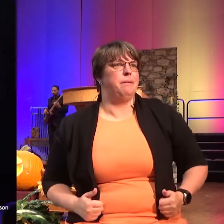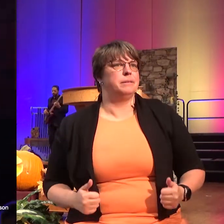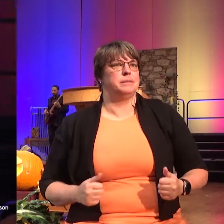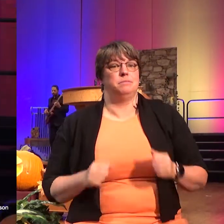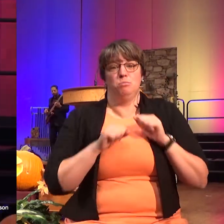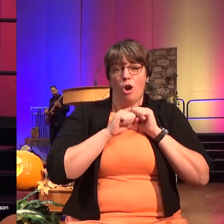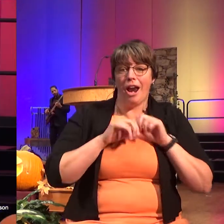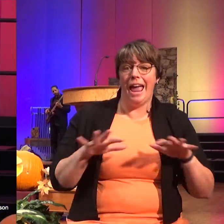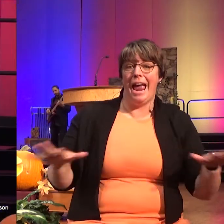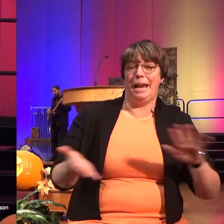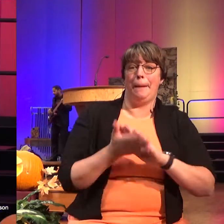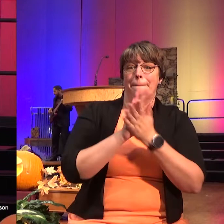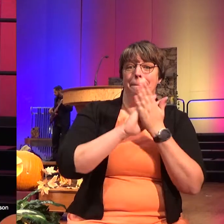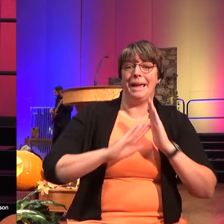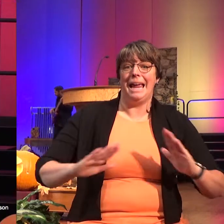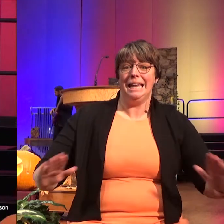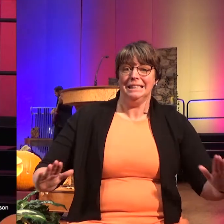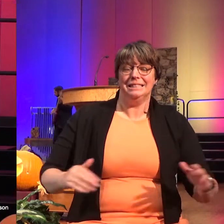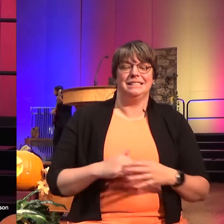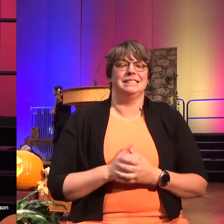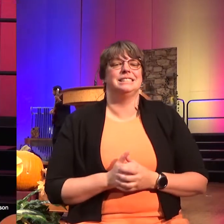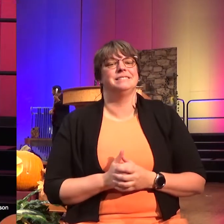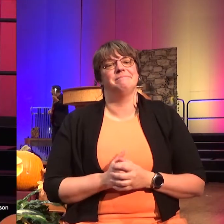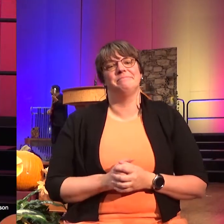Spreading peace along the way.